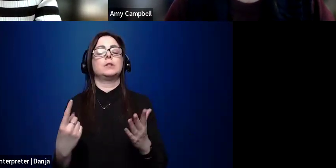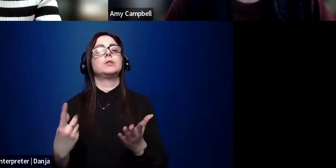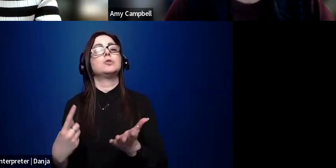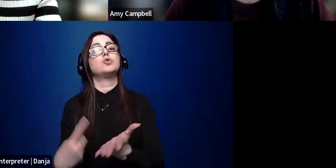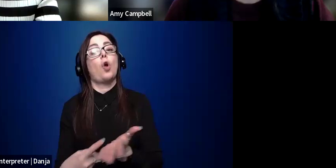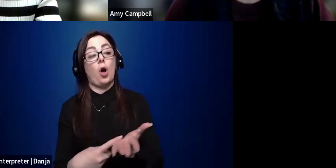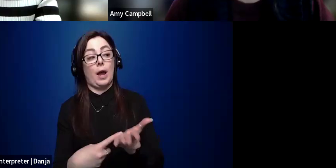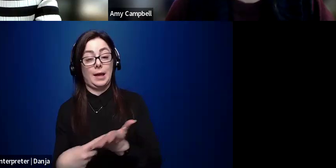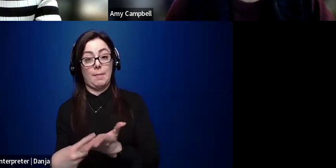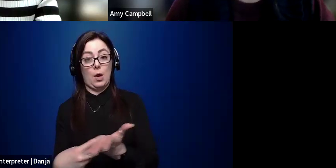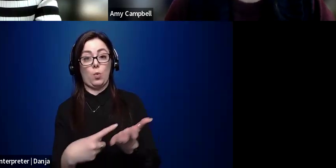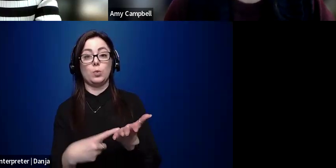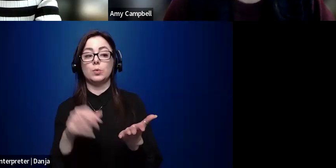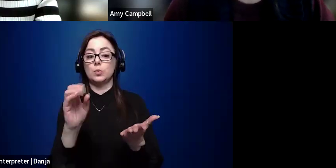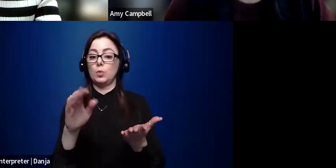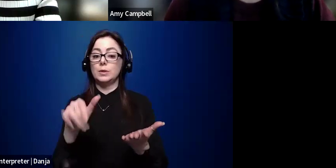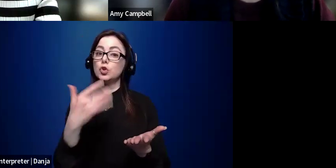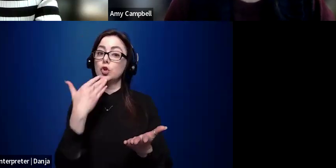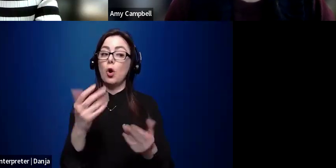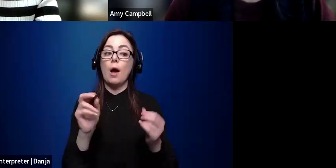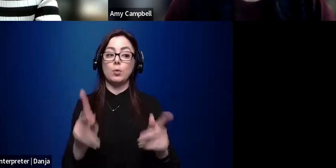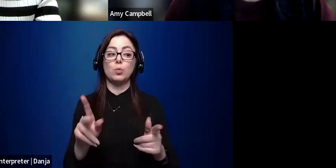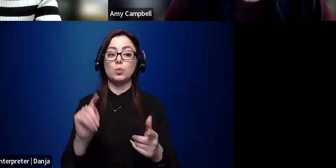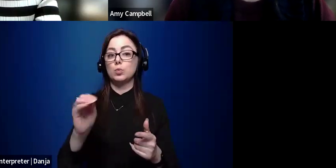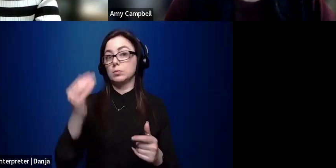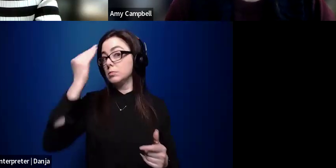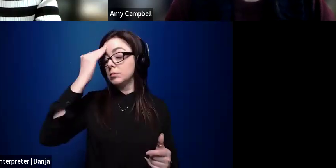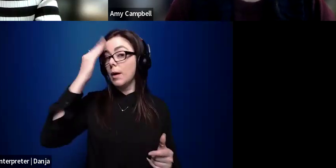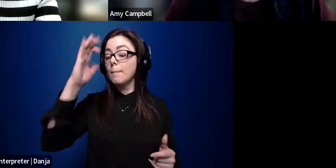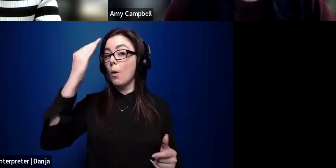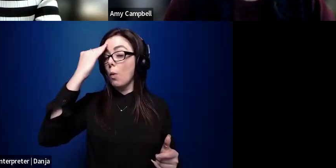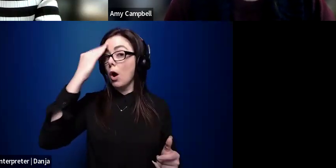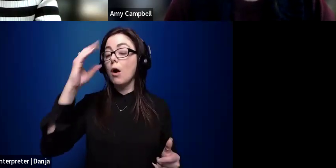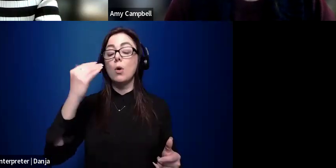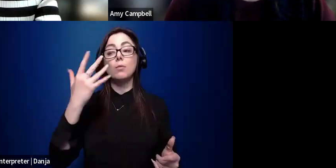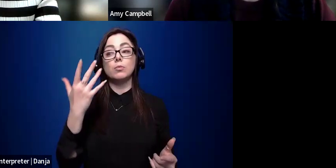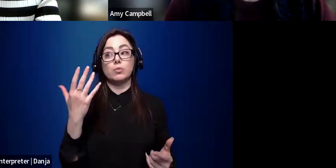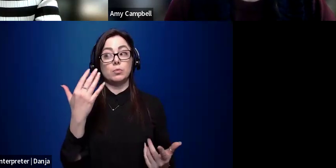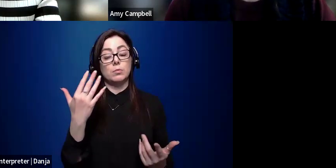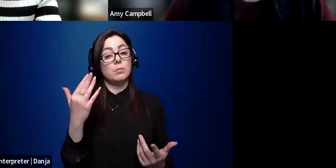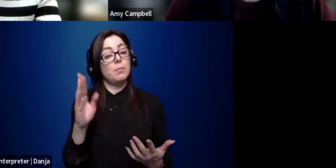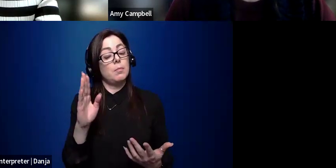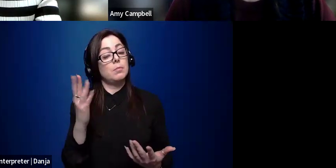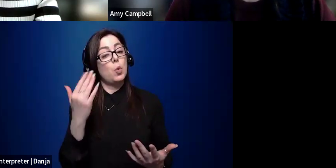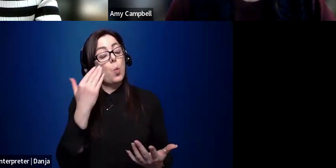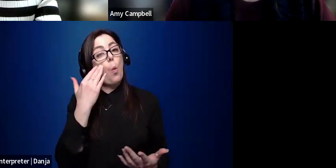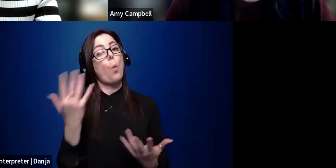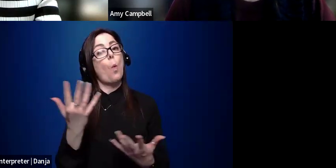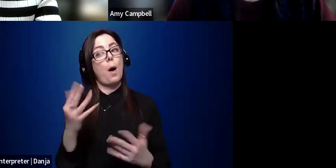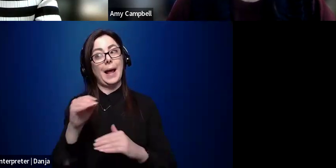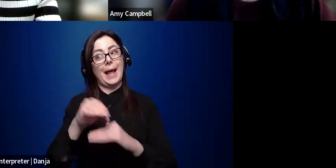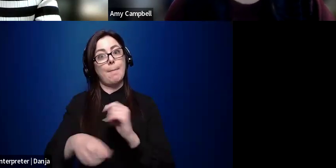time to get in front of this and talk about the impacts that could possibly happen if Congress were